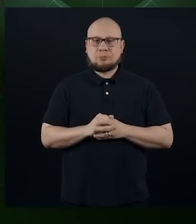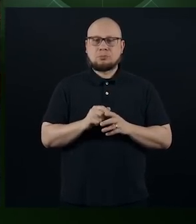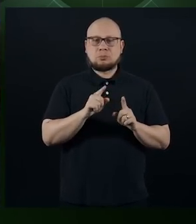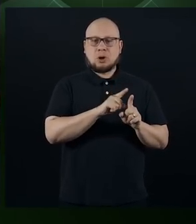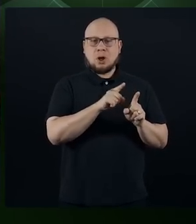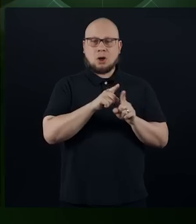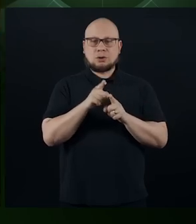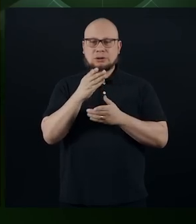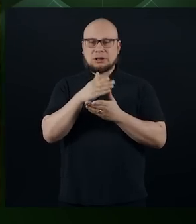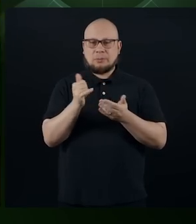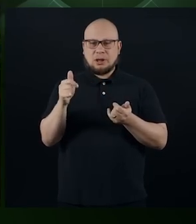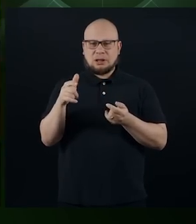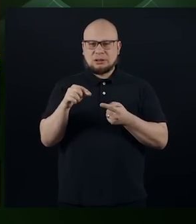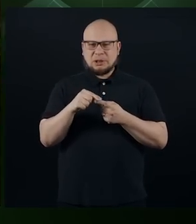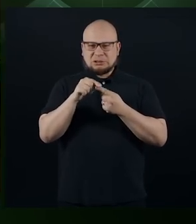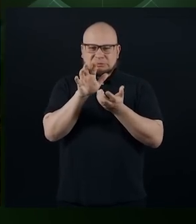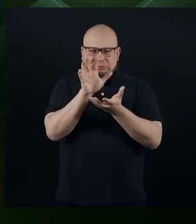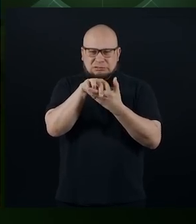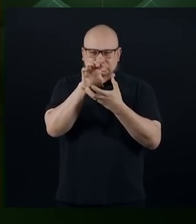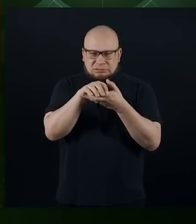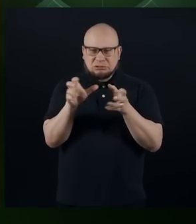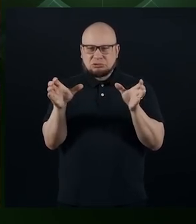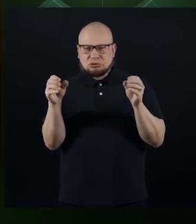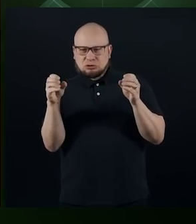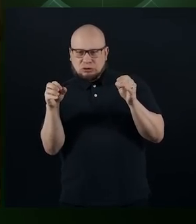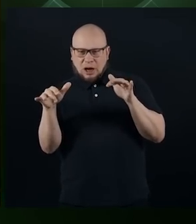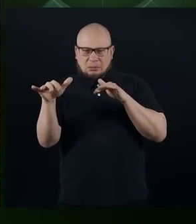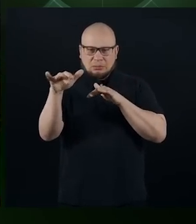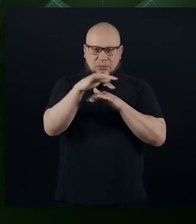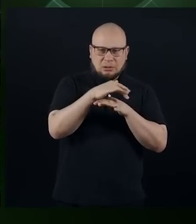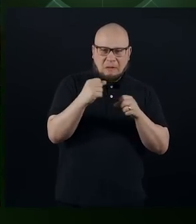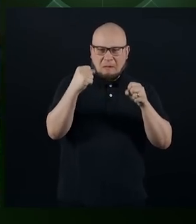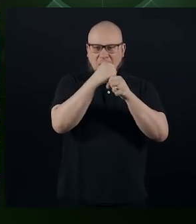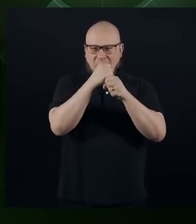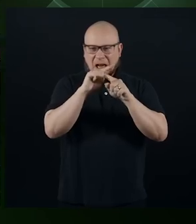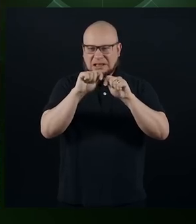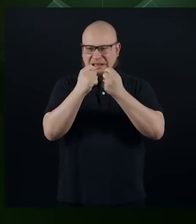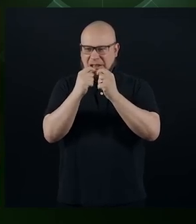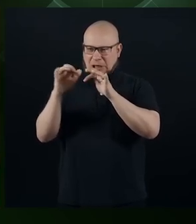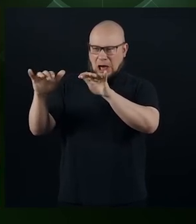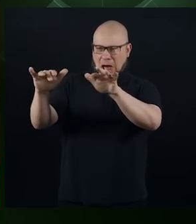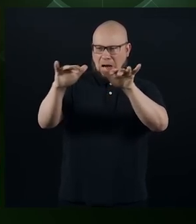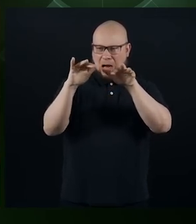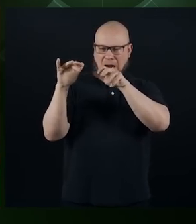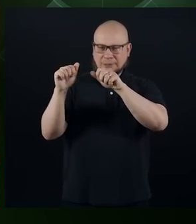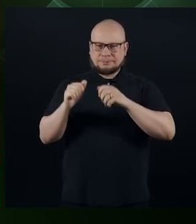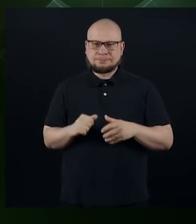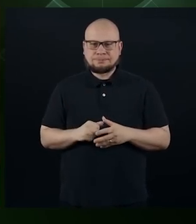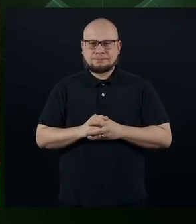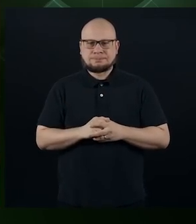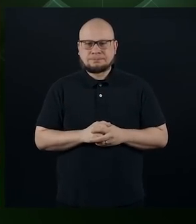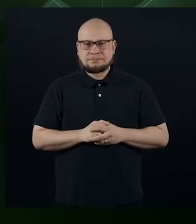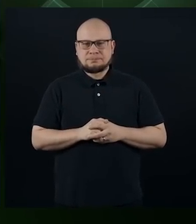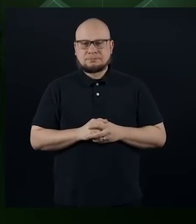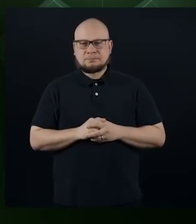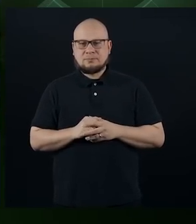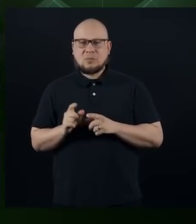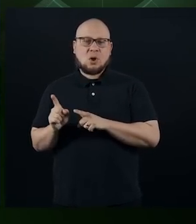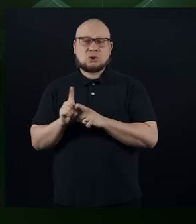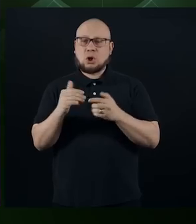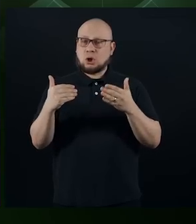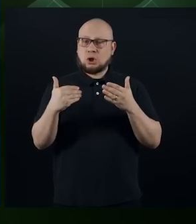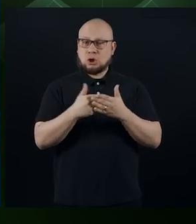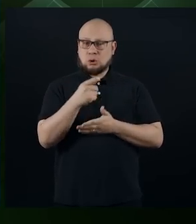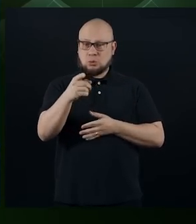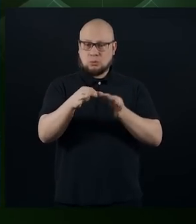also ocean crawlers, crustacean-like creatures that work together as a crew. We're also introducing new mechanics, like the